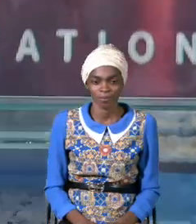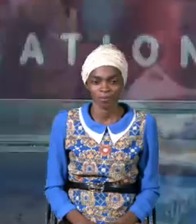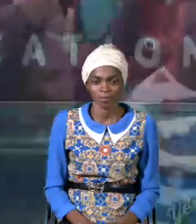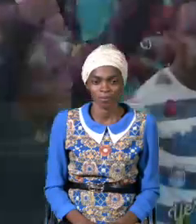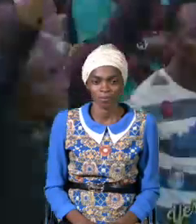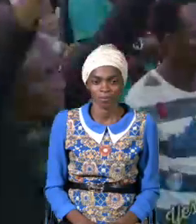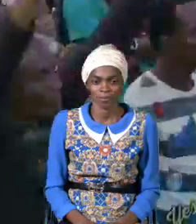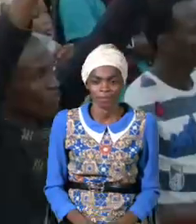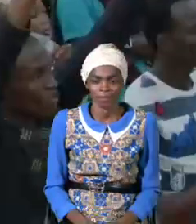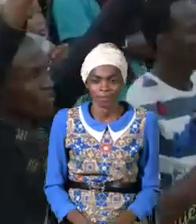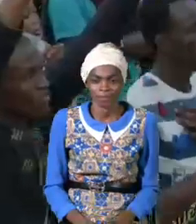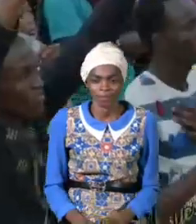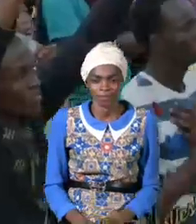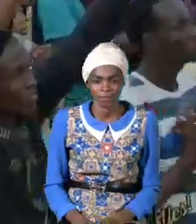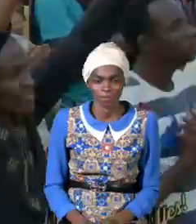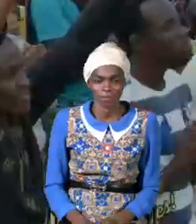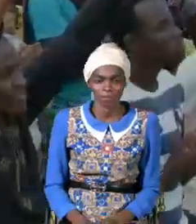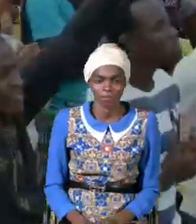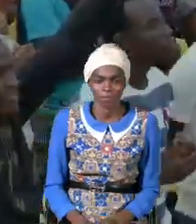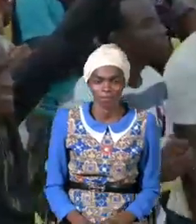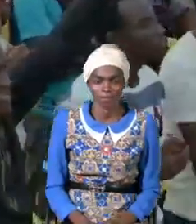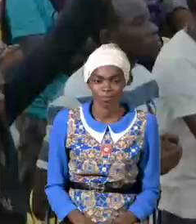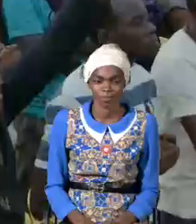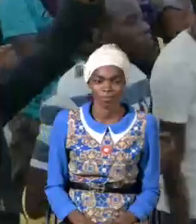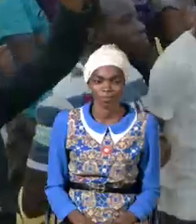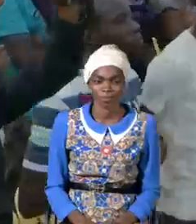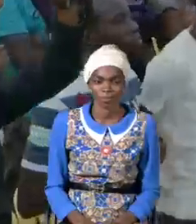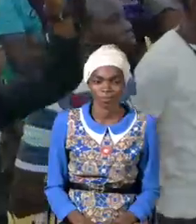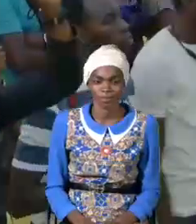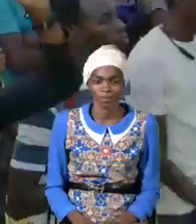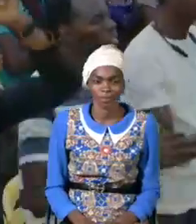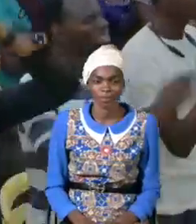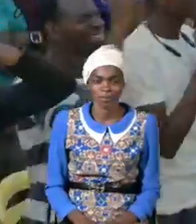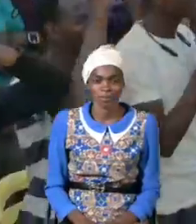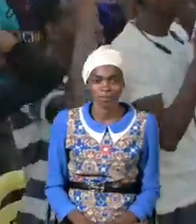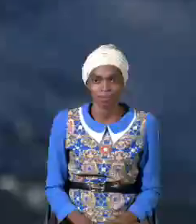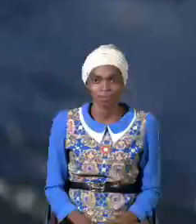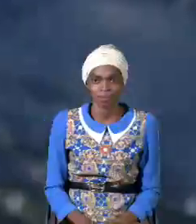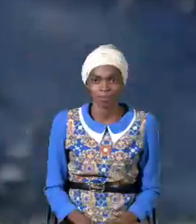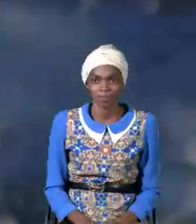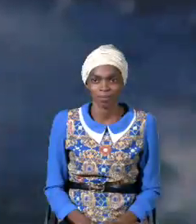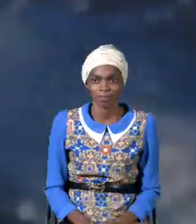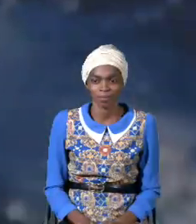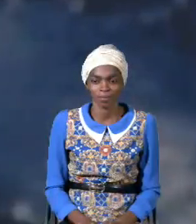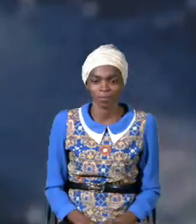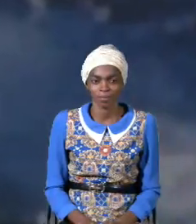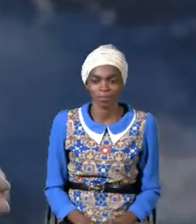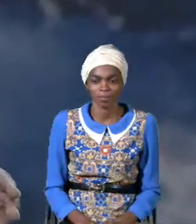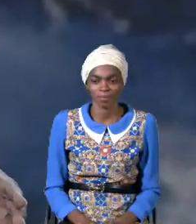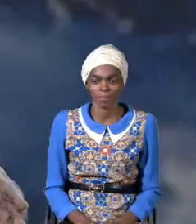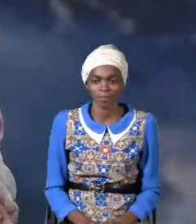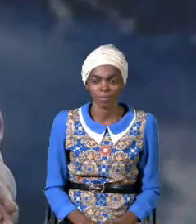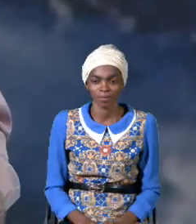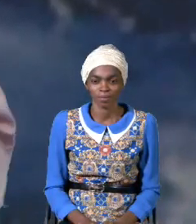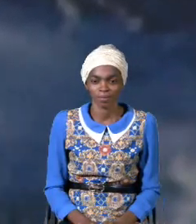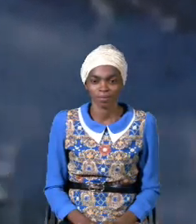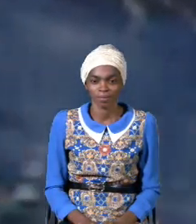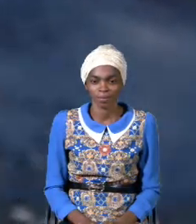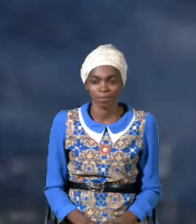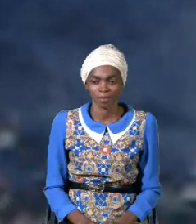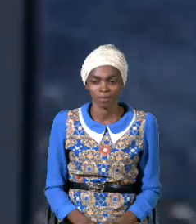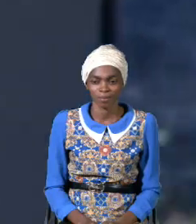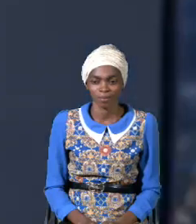I come to take mediocres out of the dungeon of failure.